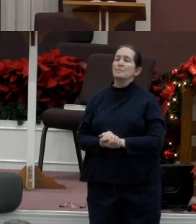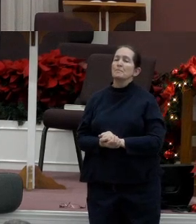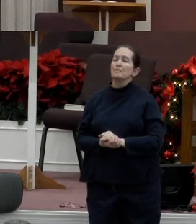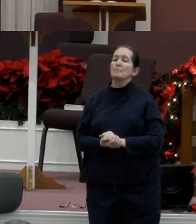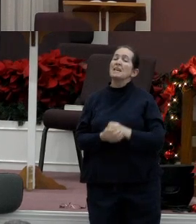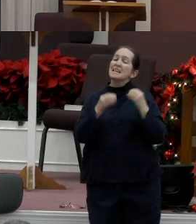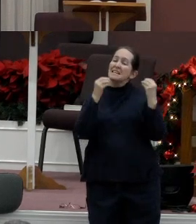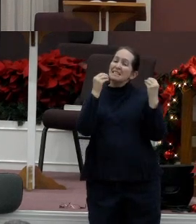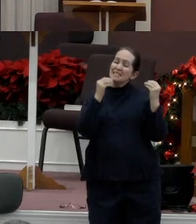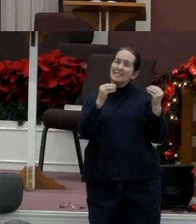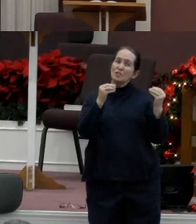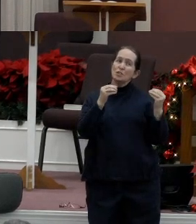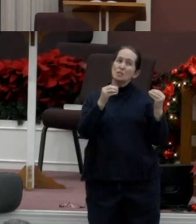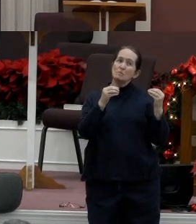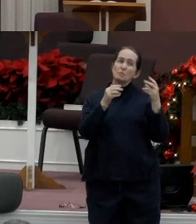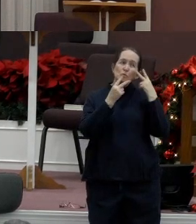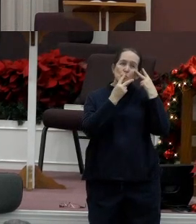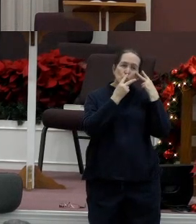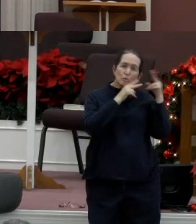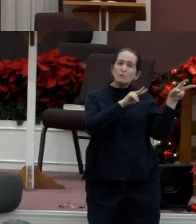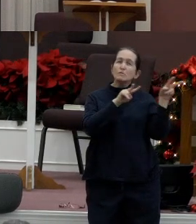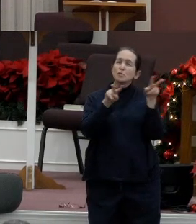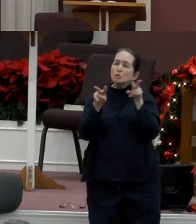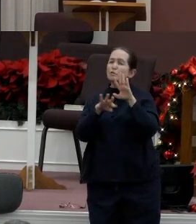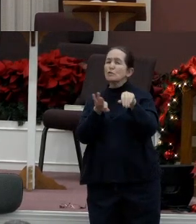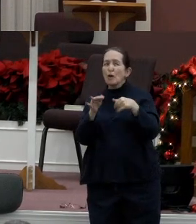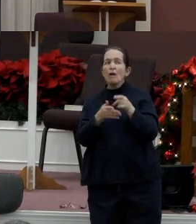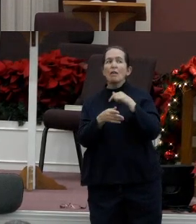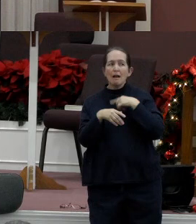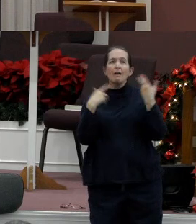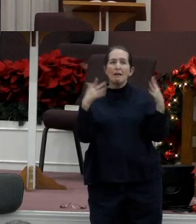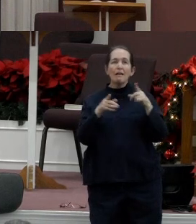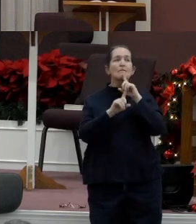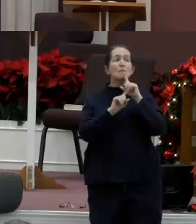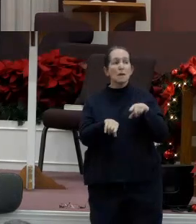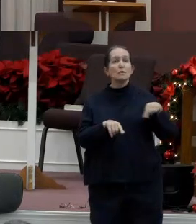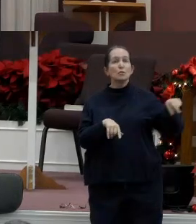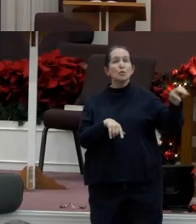teaching them to observe all that I have commanded you."